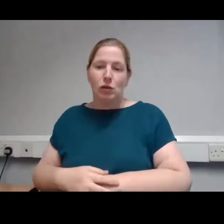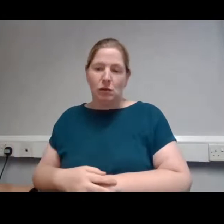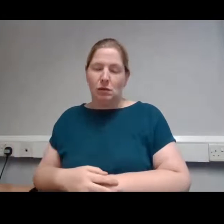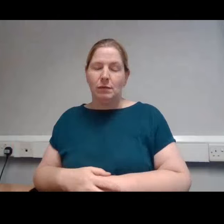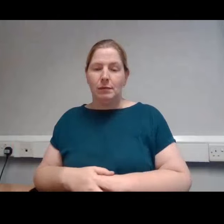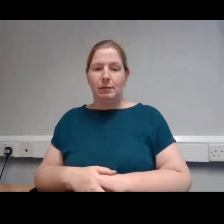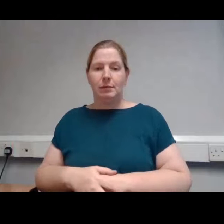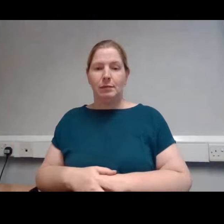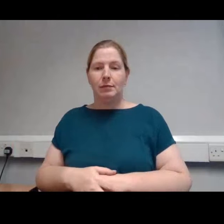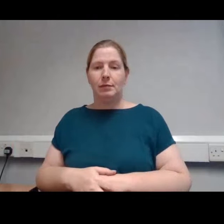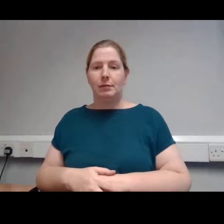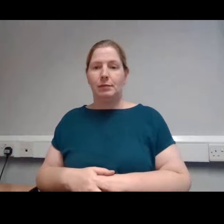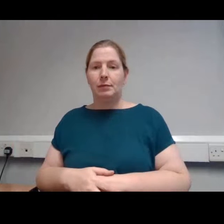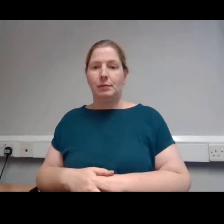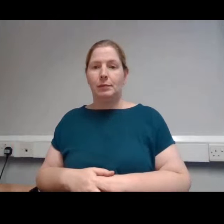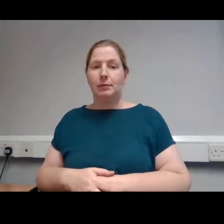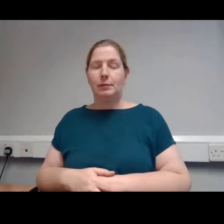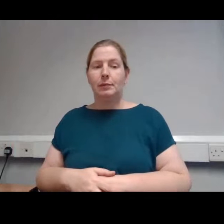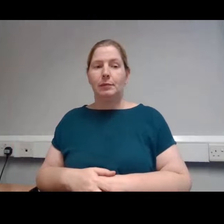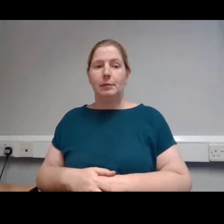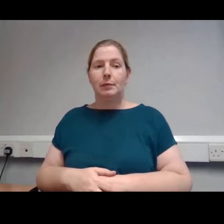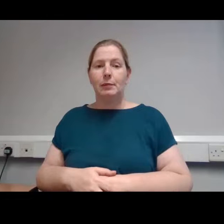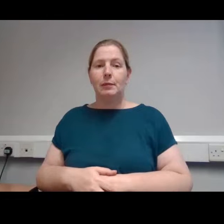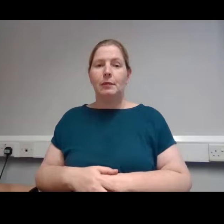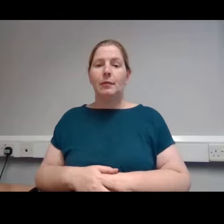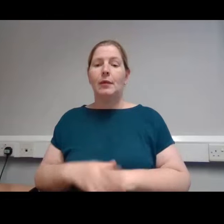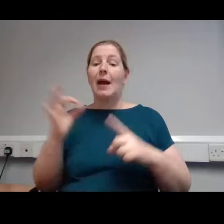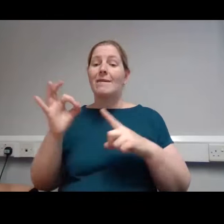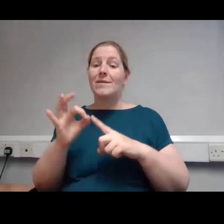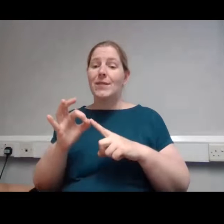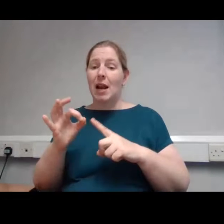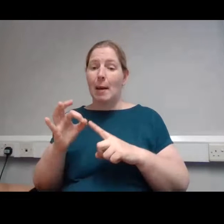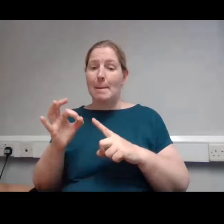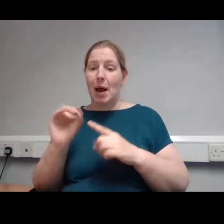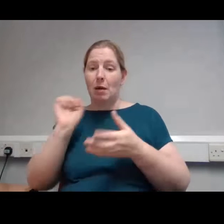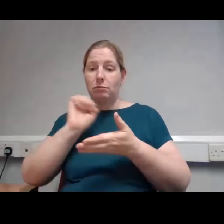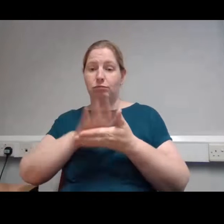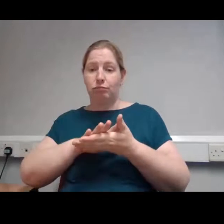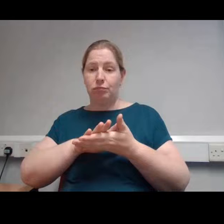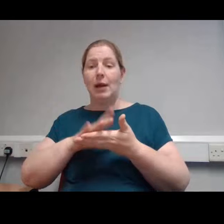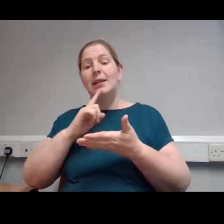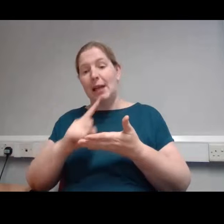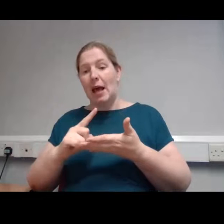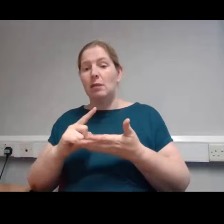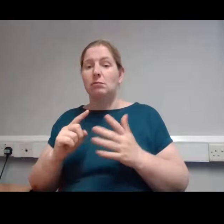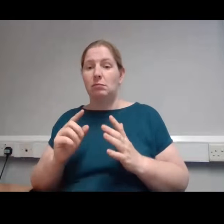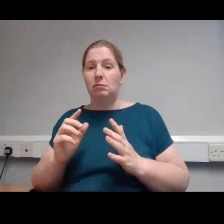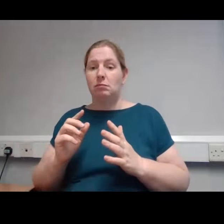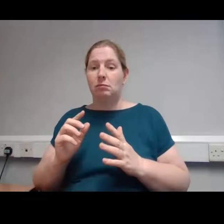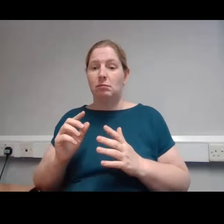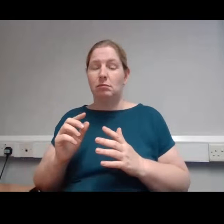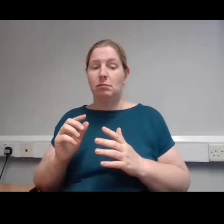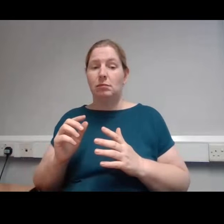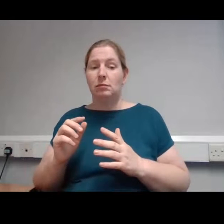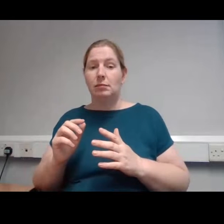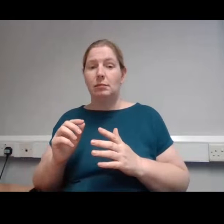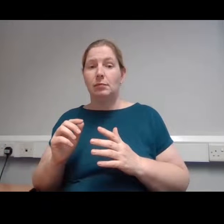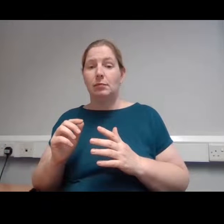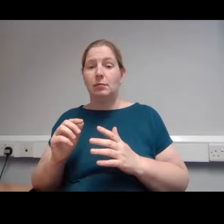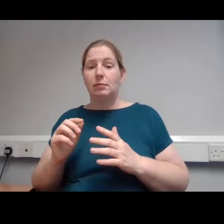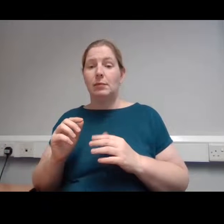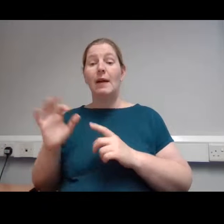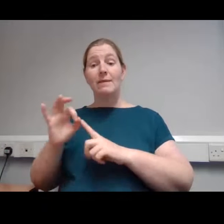progress. There is Philippa's put a comment in the chat. It's not a question, but you may wish to pass comment on it. She'd